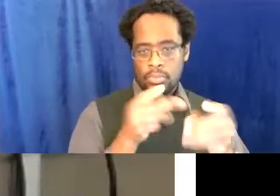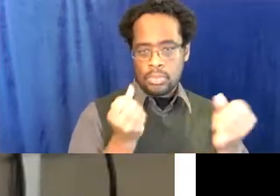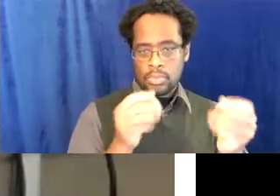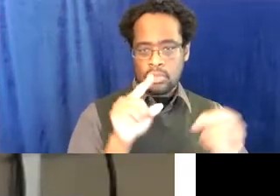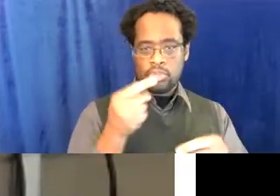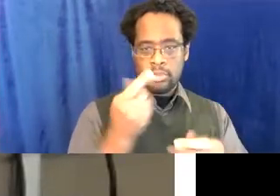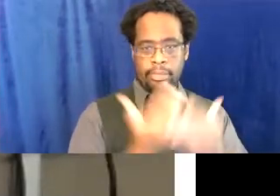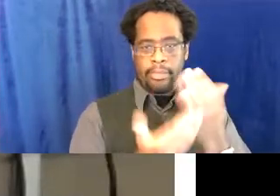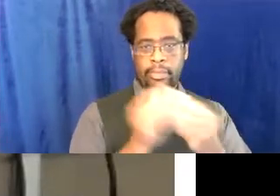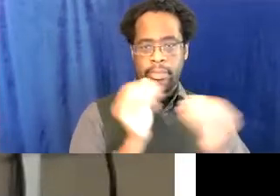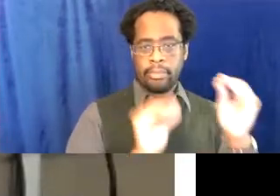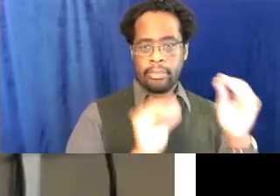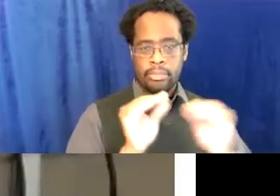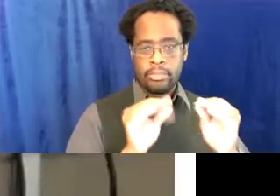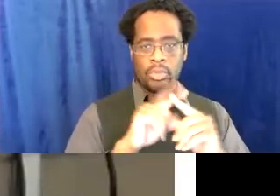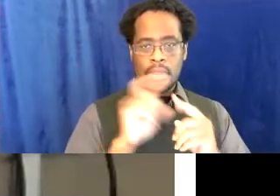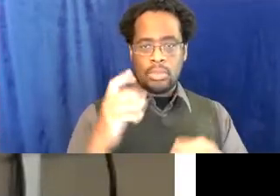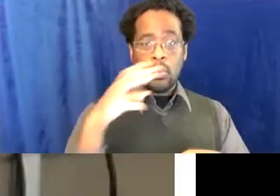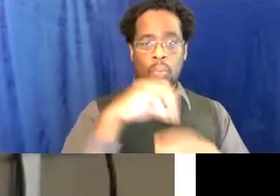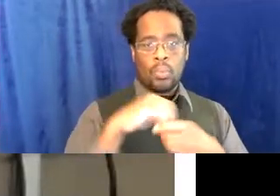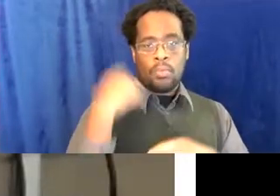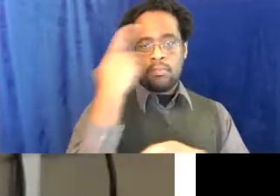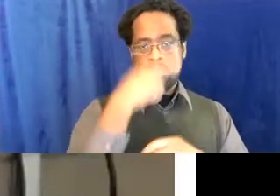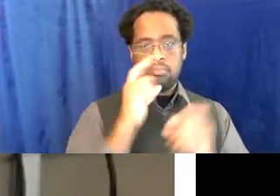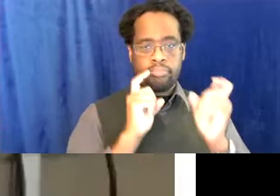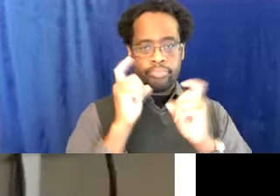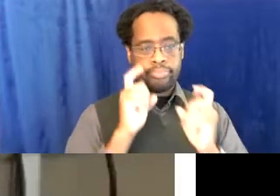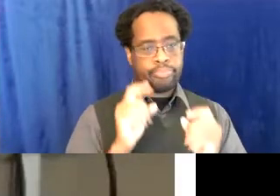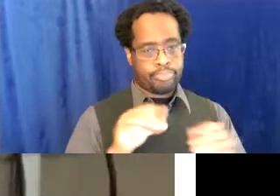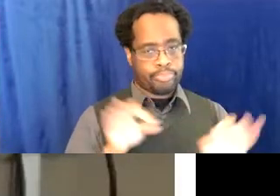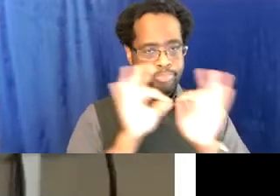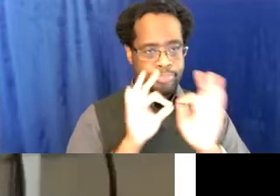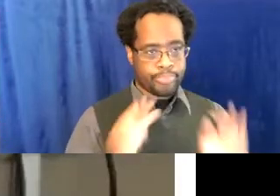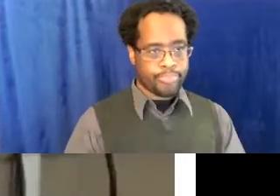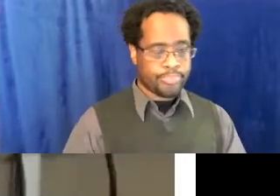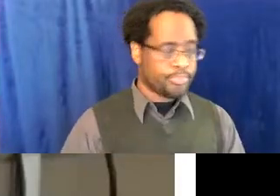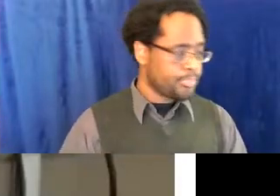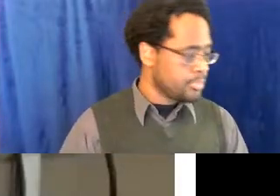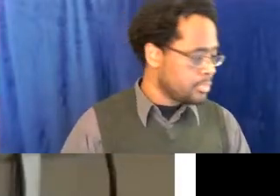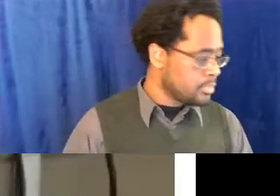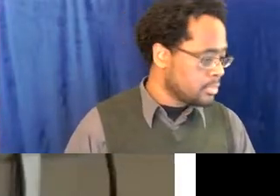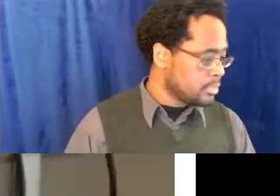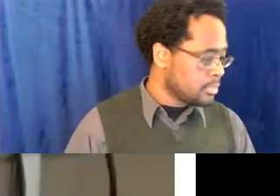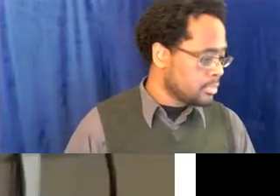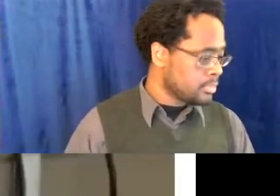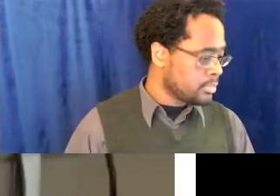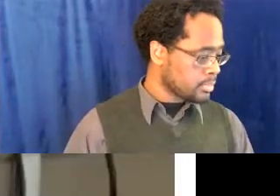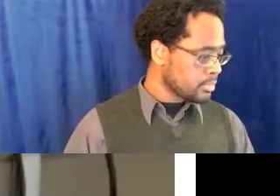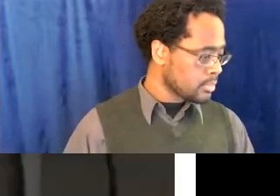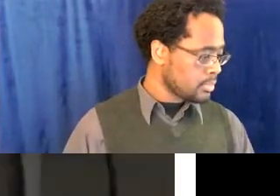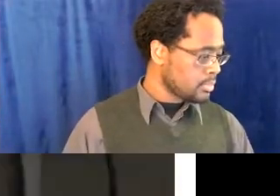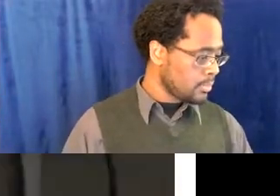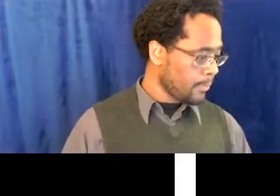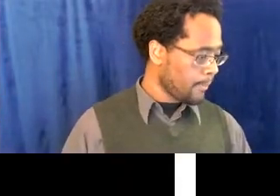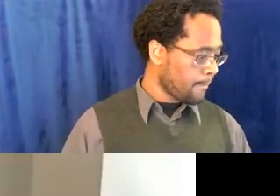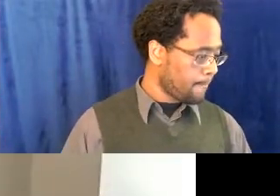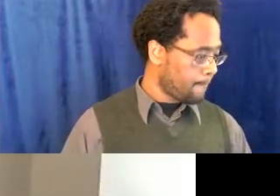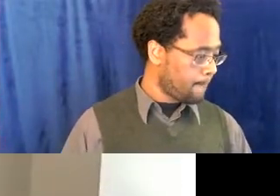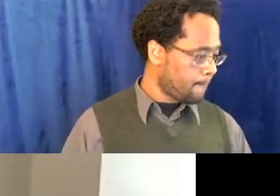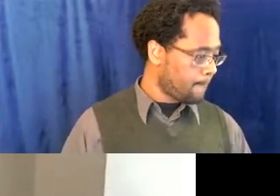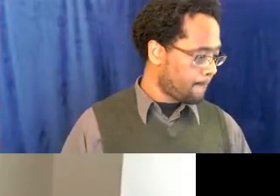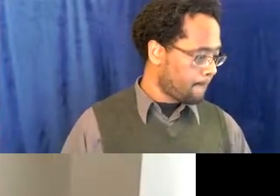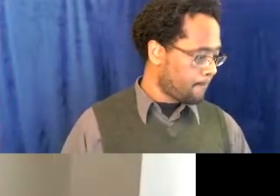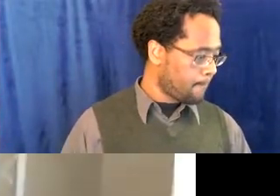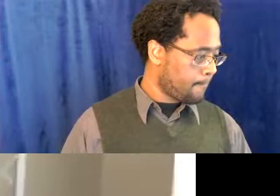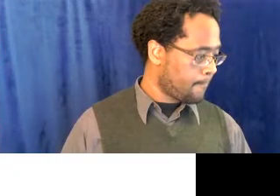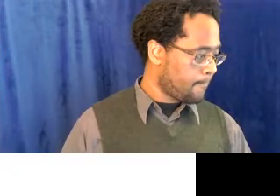If you do not have the facial expressions in a visual language like American Sign Language or a sign language in general, you will miss a lot of grammatical information that